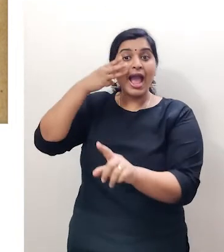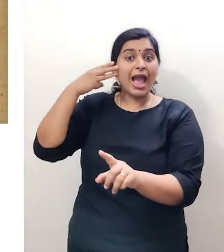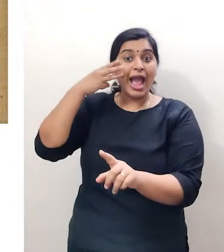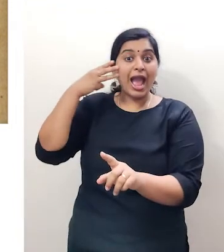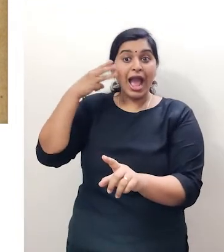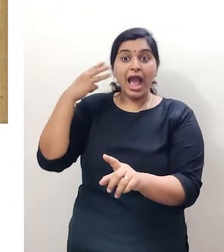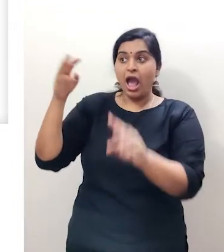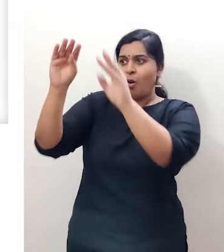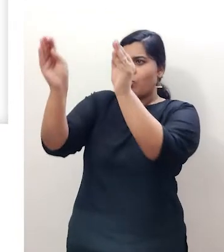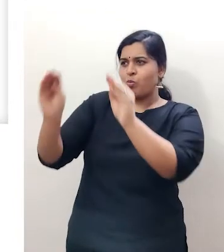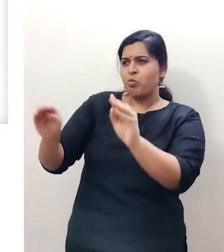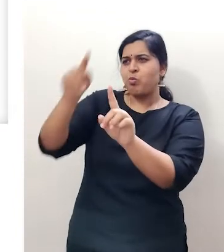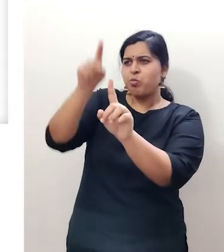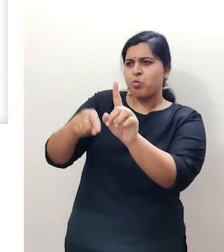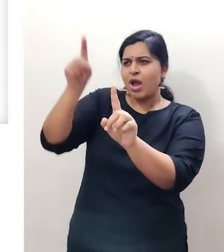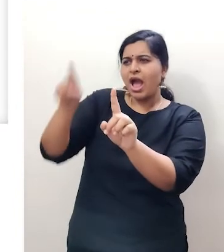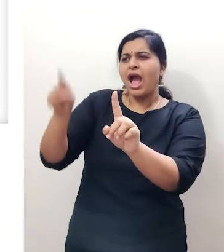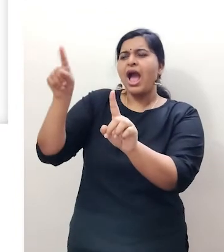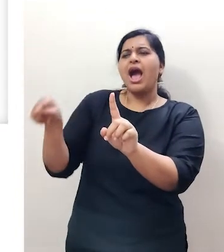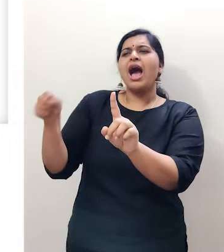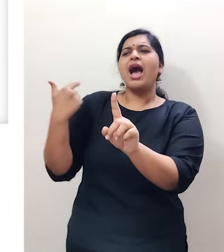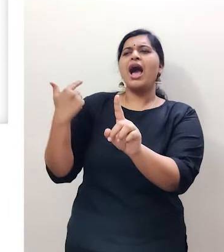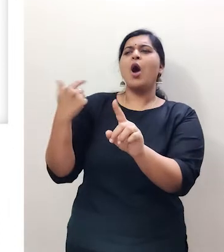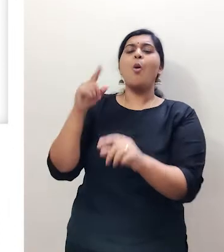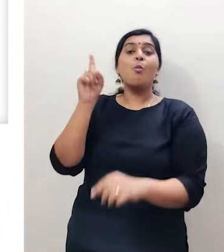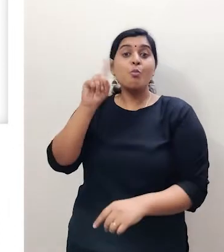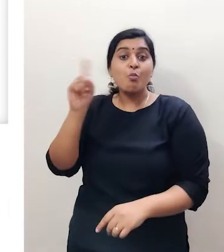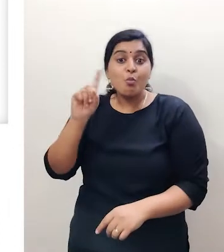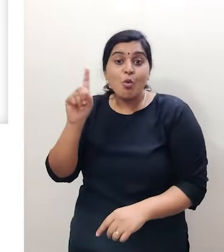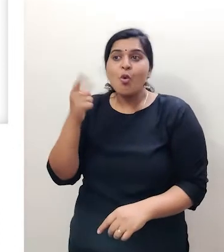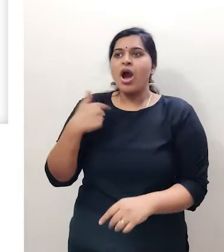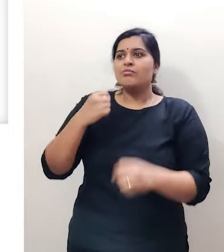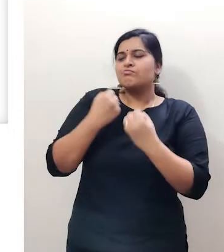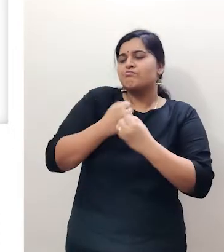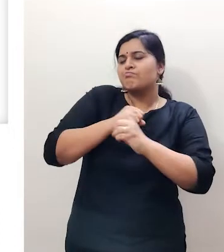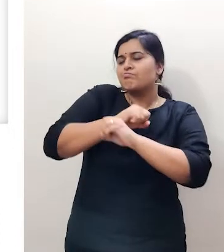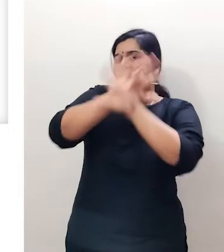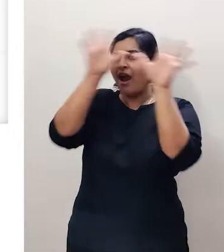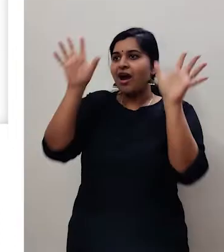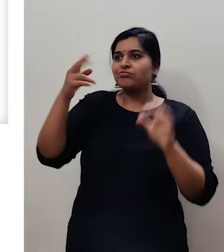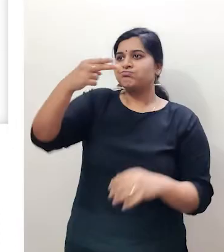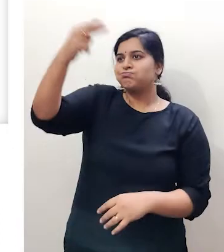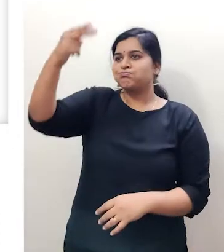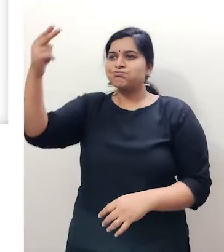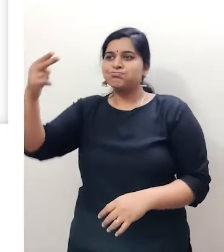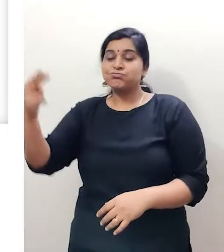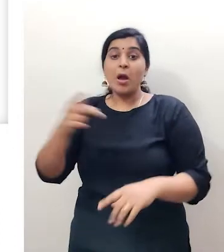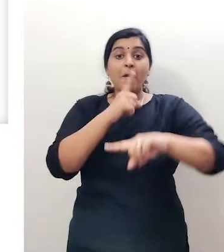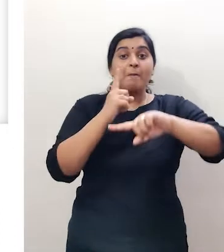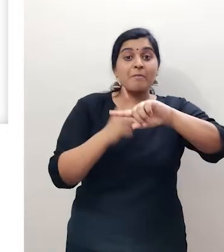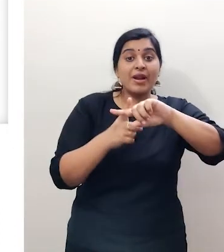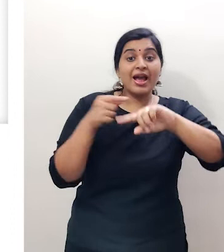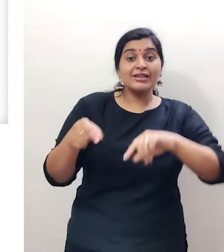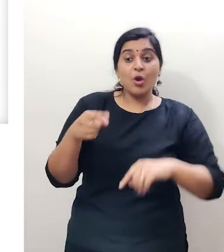of the cat's body, in addition to the use of light and dark shades of blue to depict the flesh